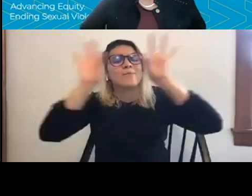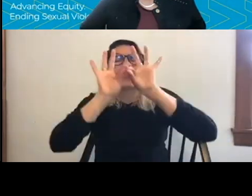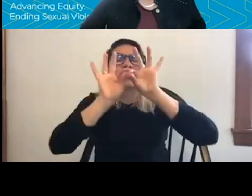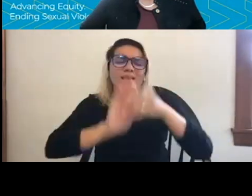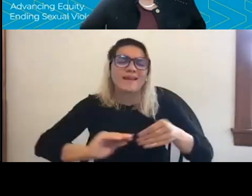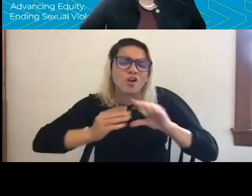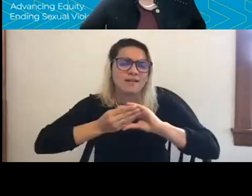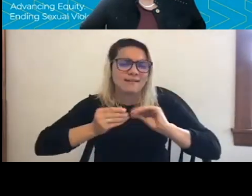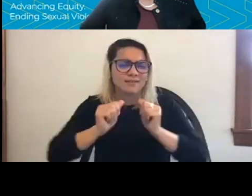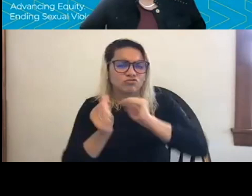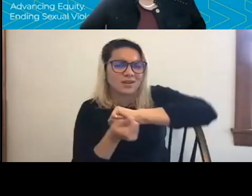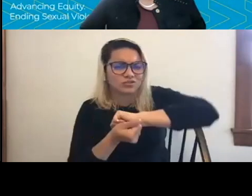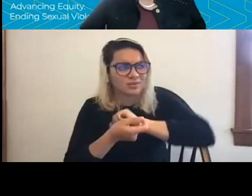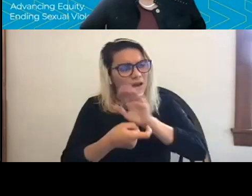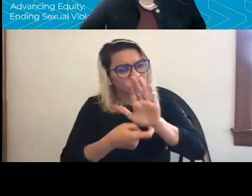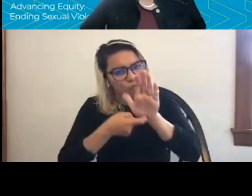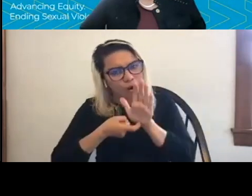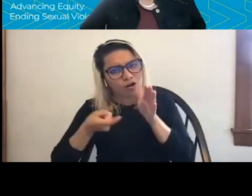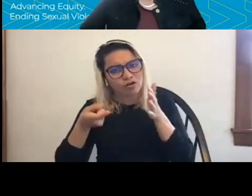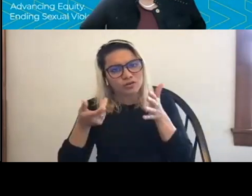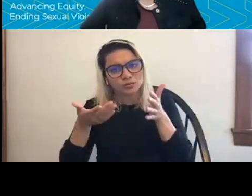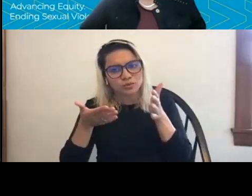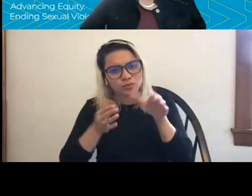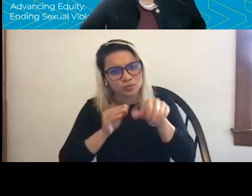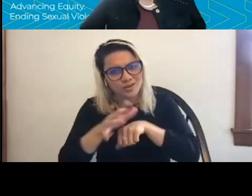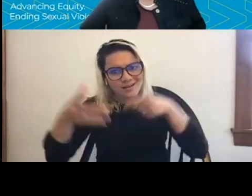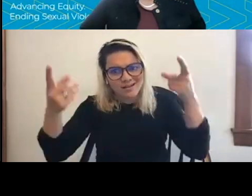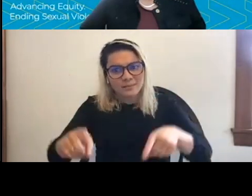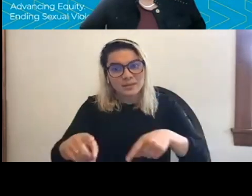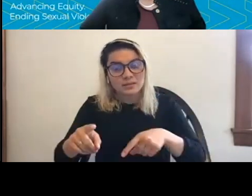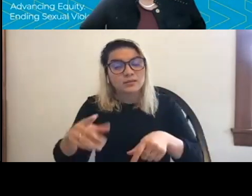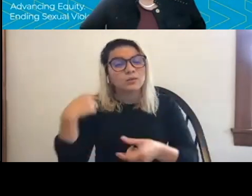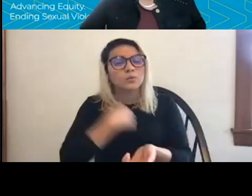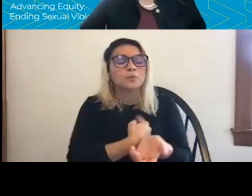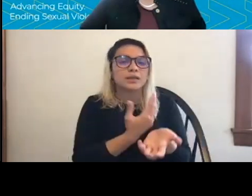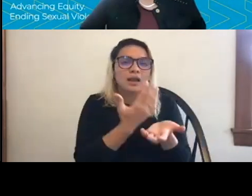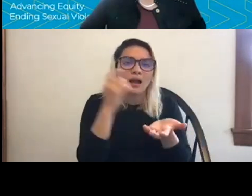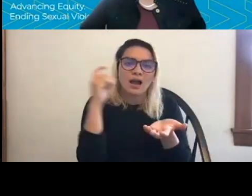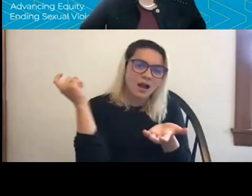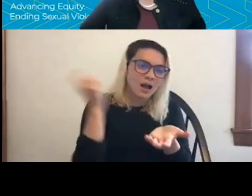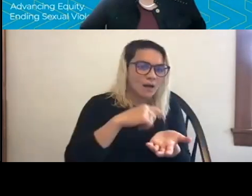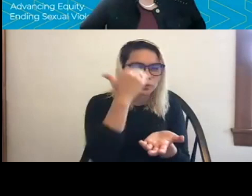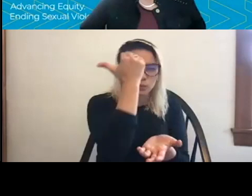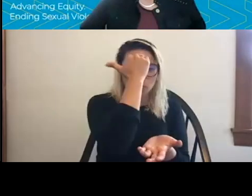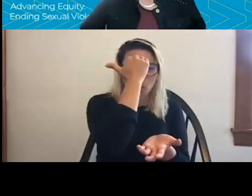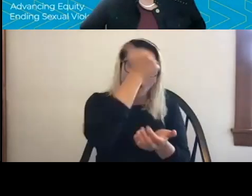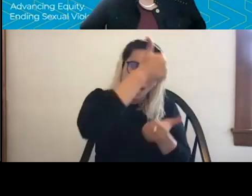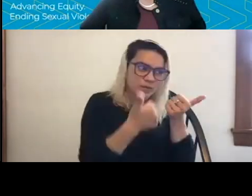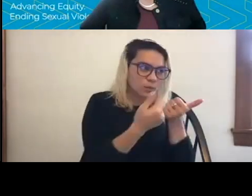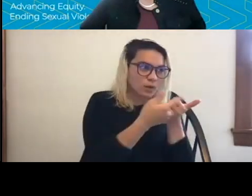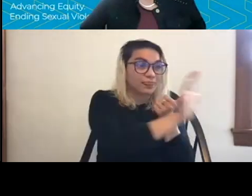happen, this requires folks to know what their own like political and personal stake is in the